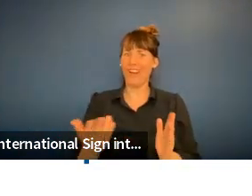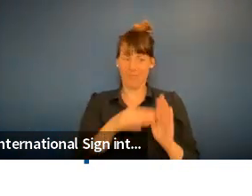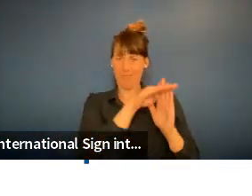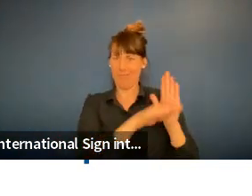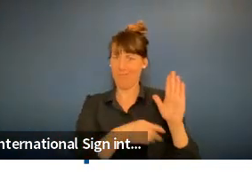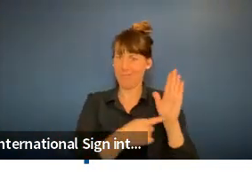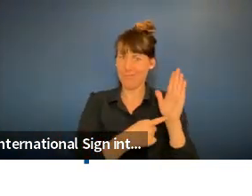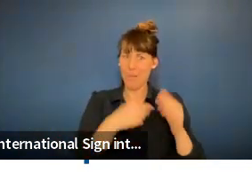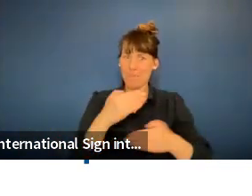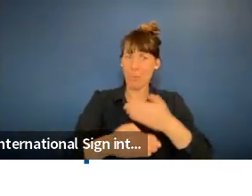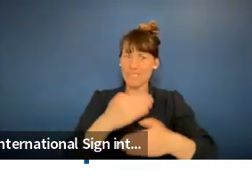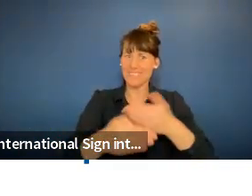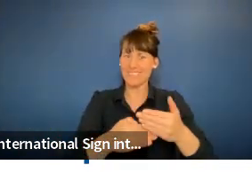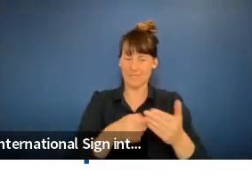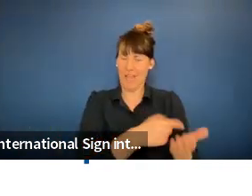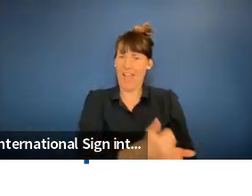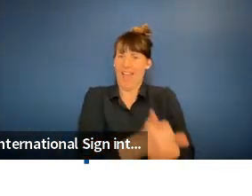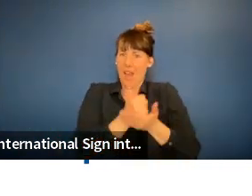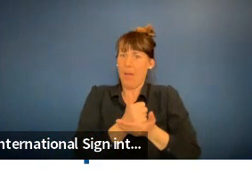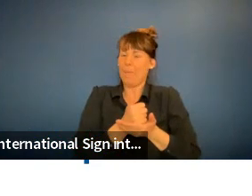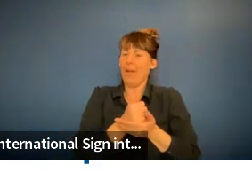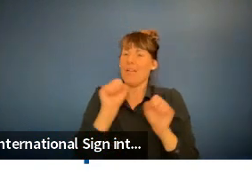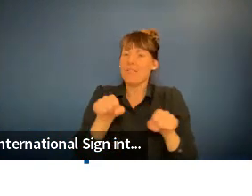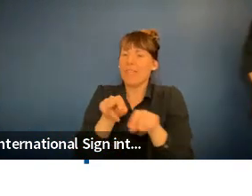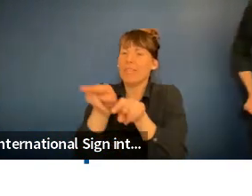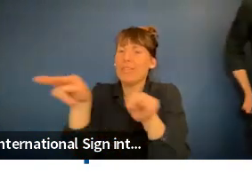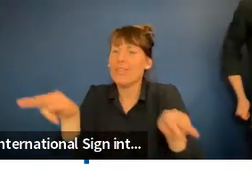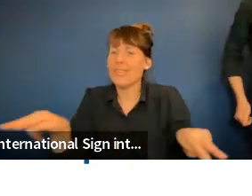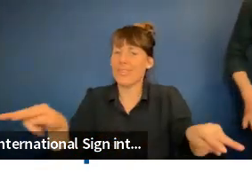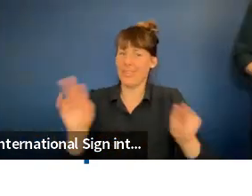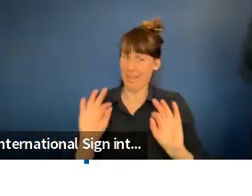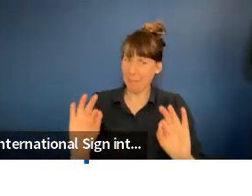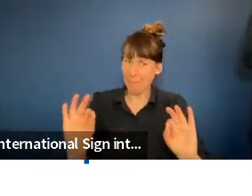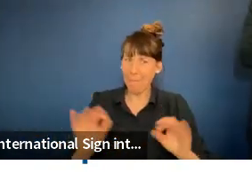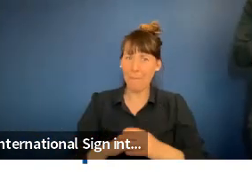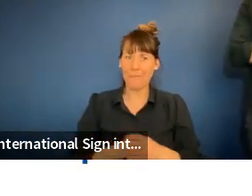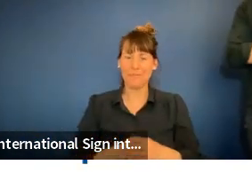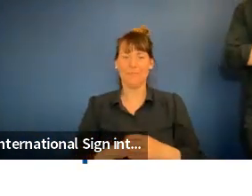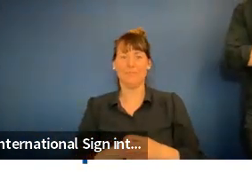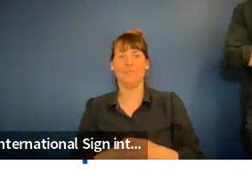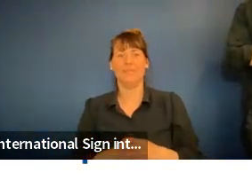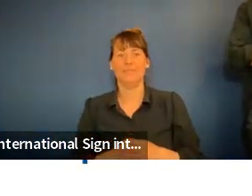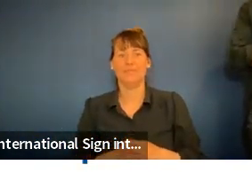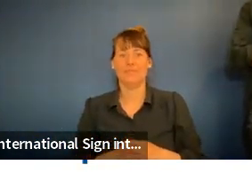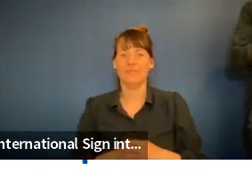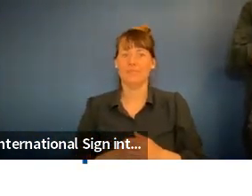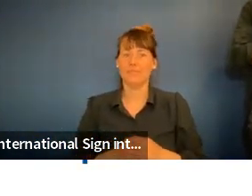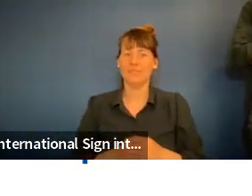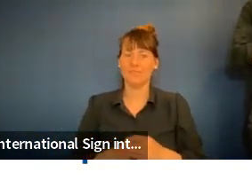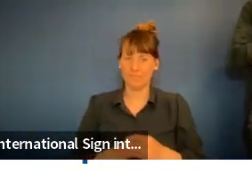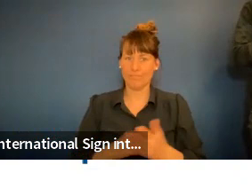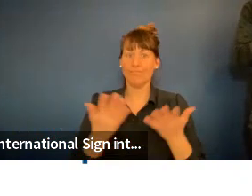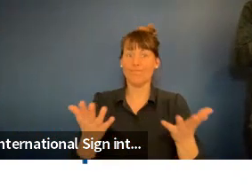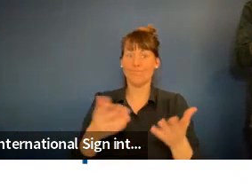government agencies and funding agencies where basic needs are not met, and how the funding of assistive technology can match